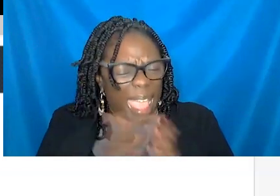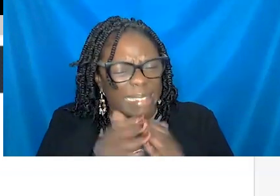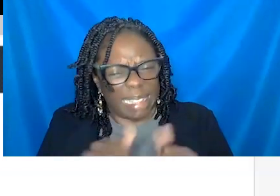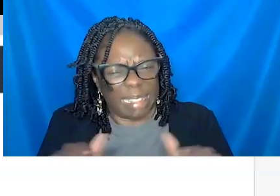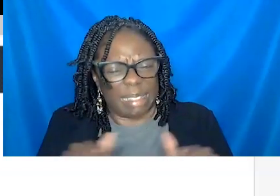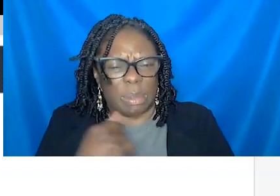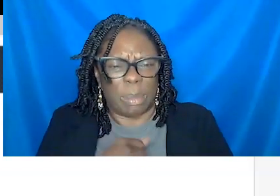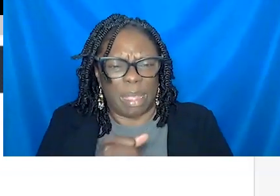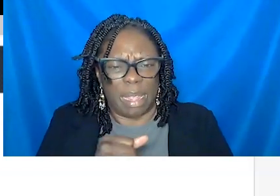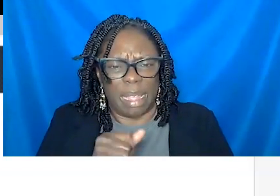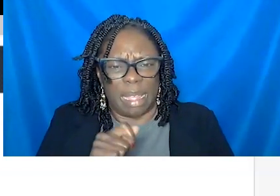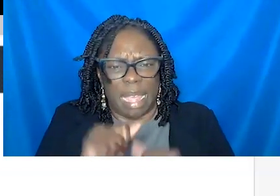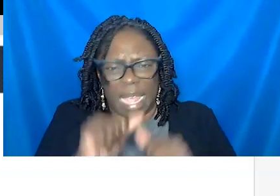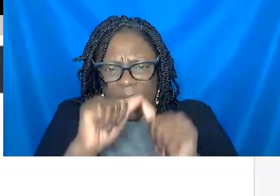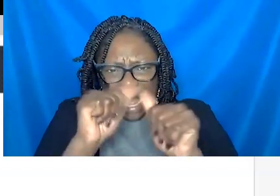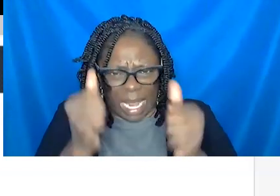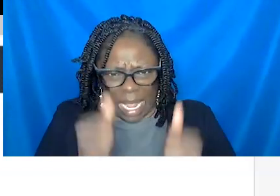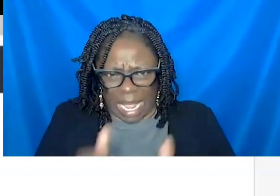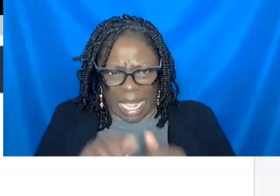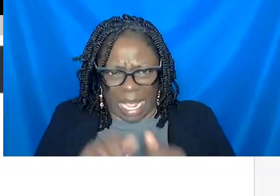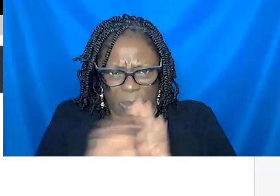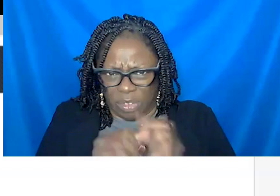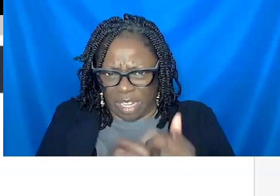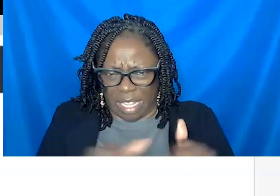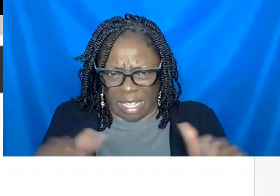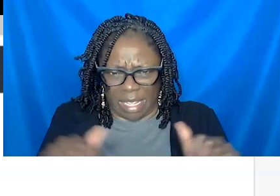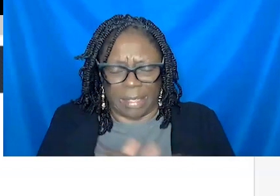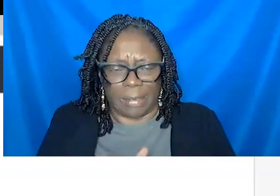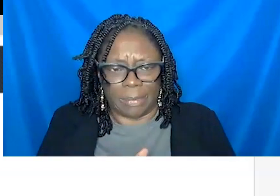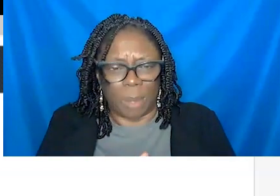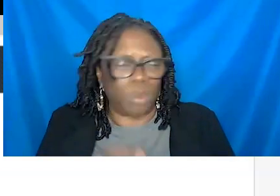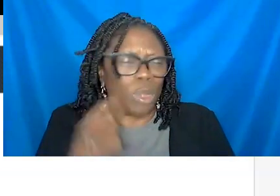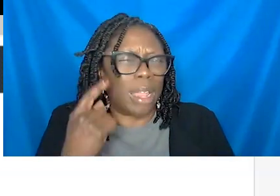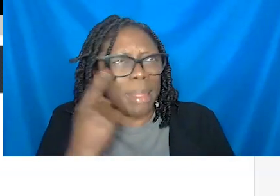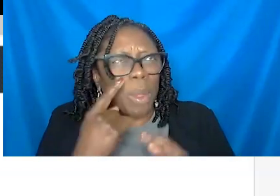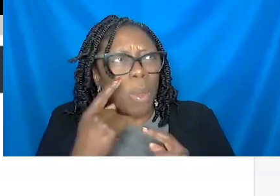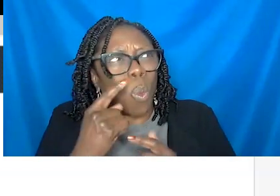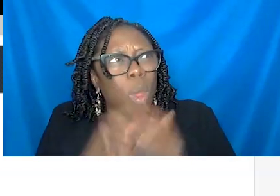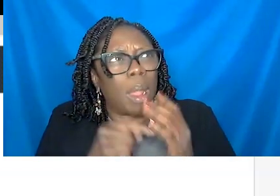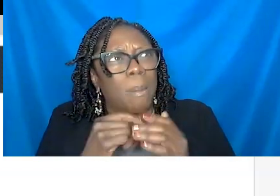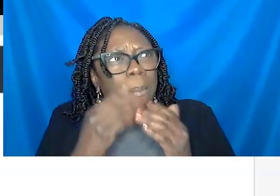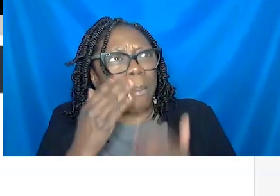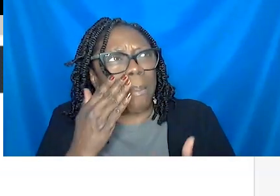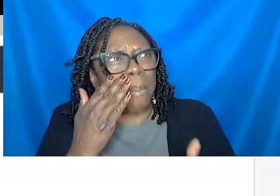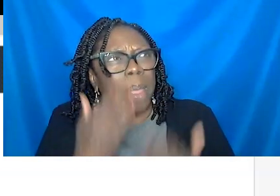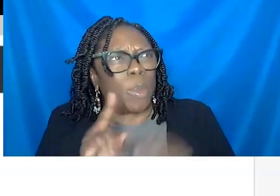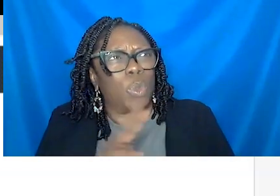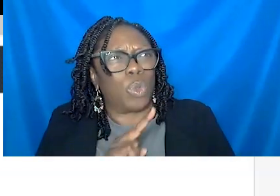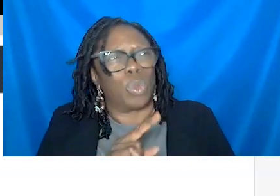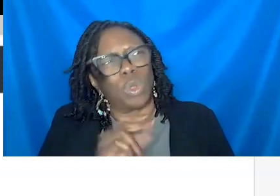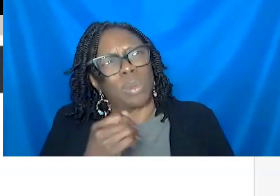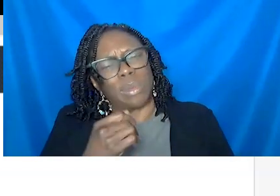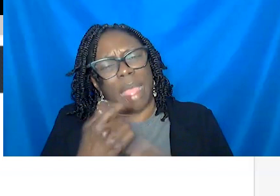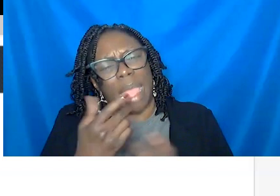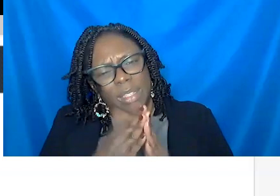of anything. But I want to make it kind of towards what I might use. So let's ask it to